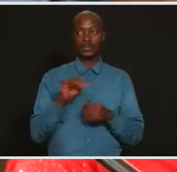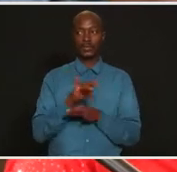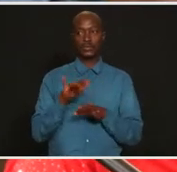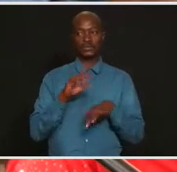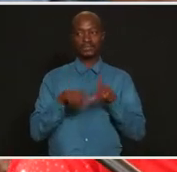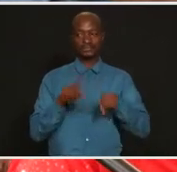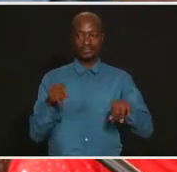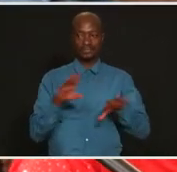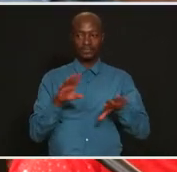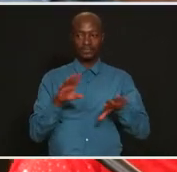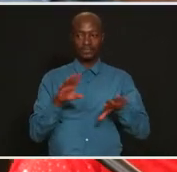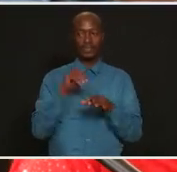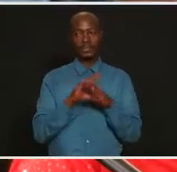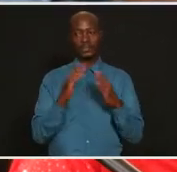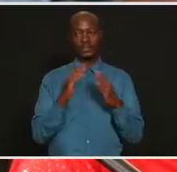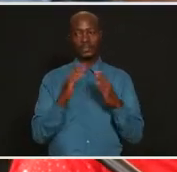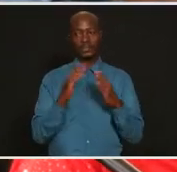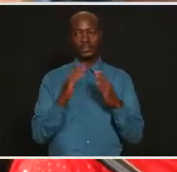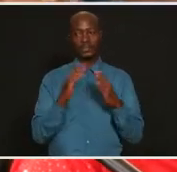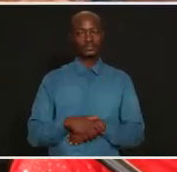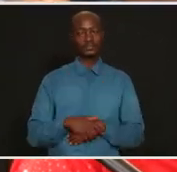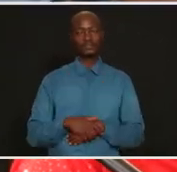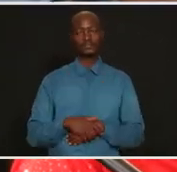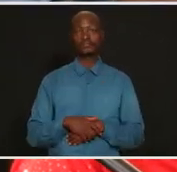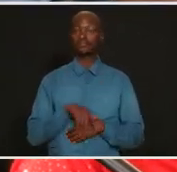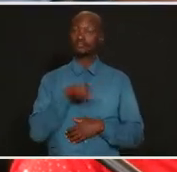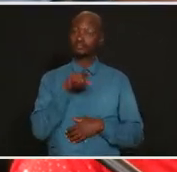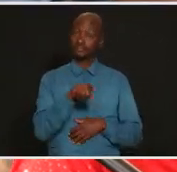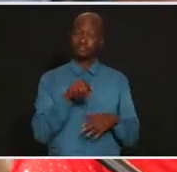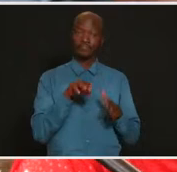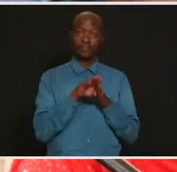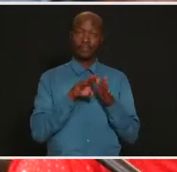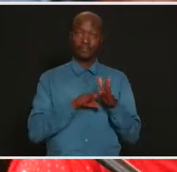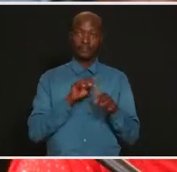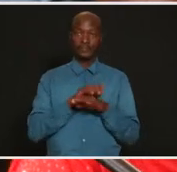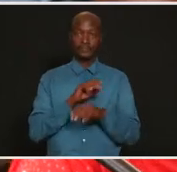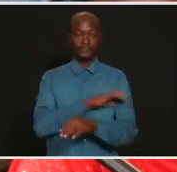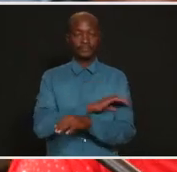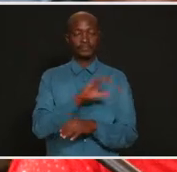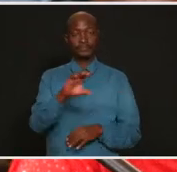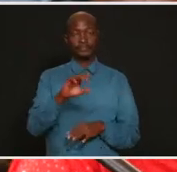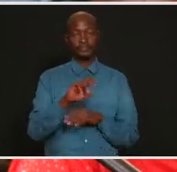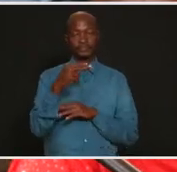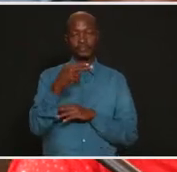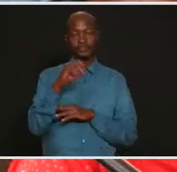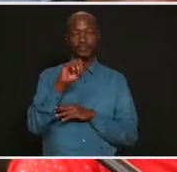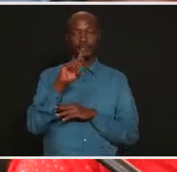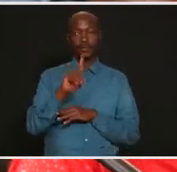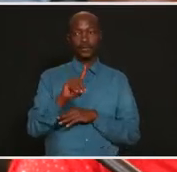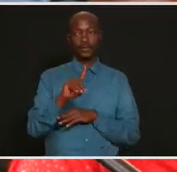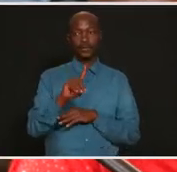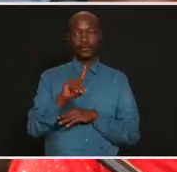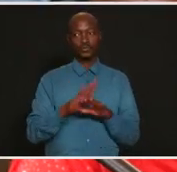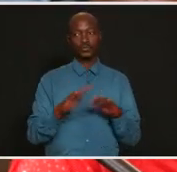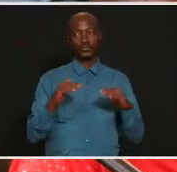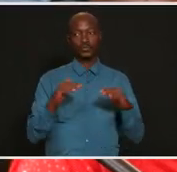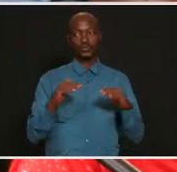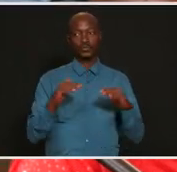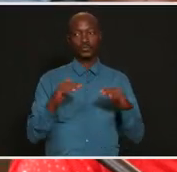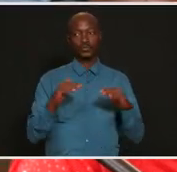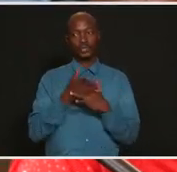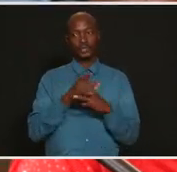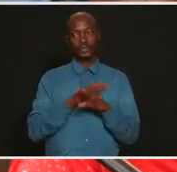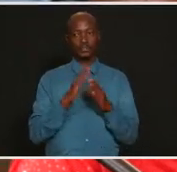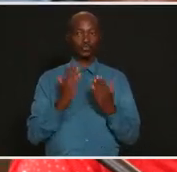school the bill empowers the hod for Equitable access for